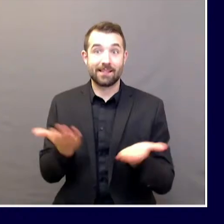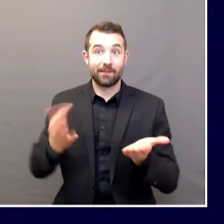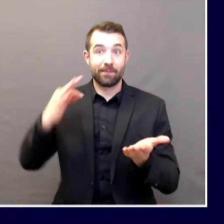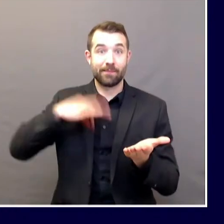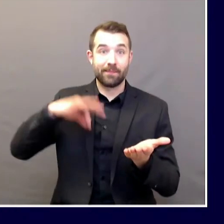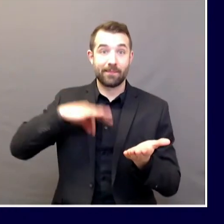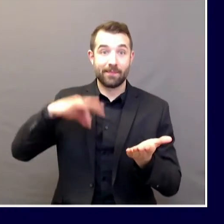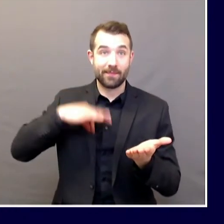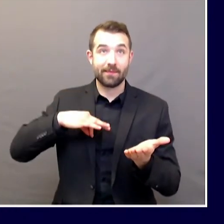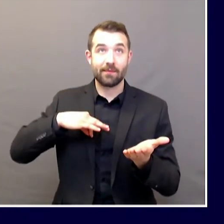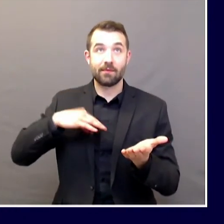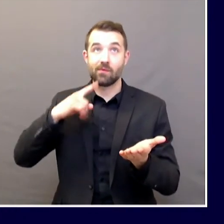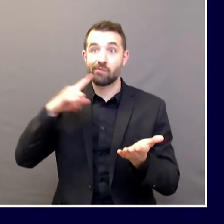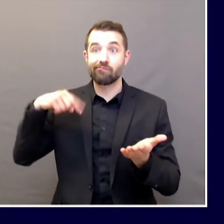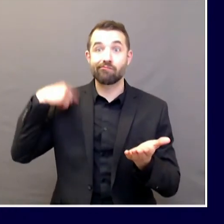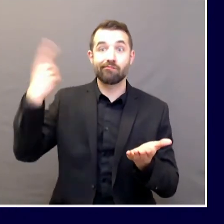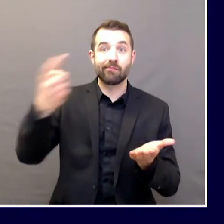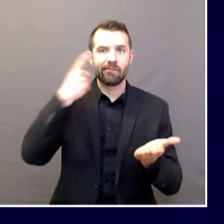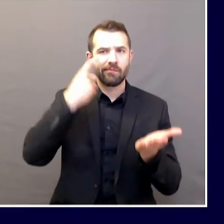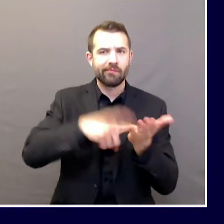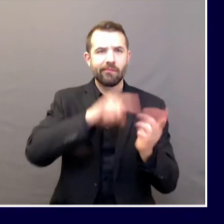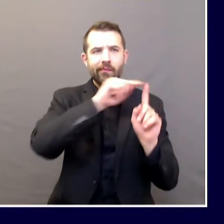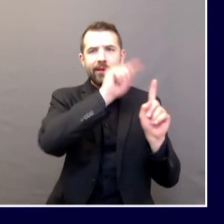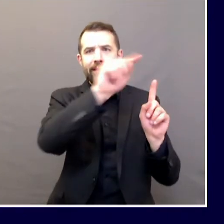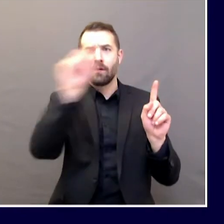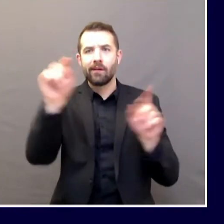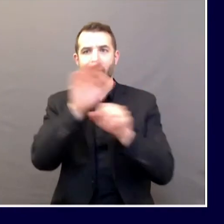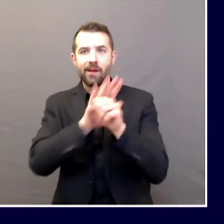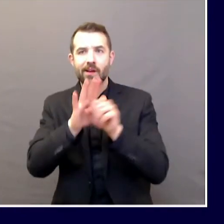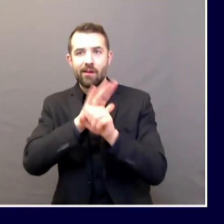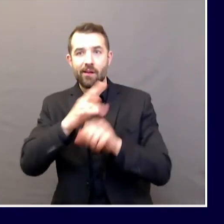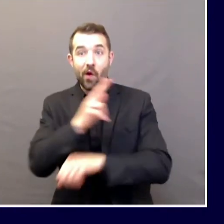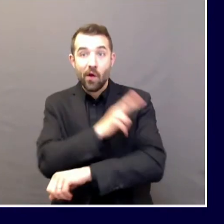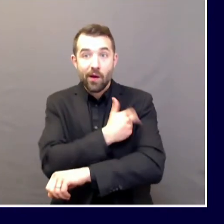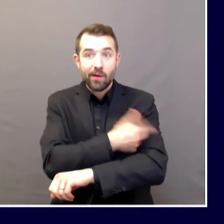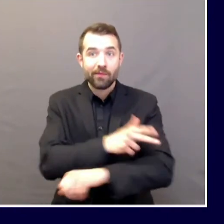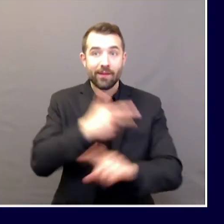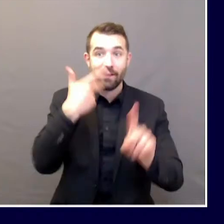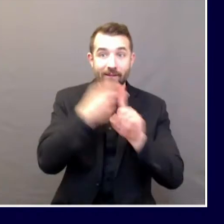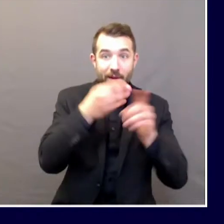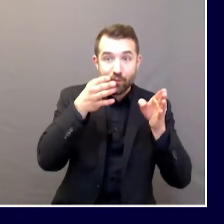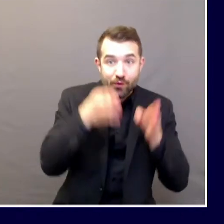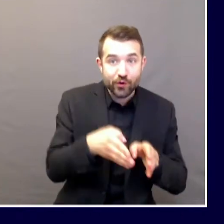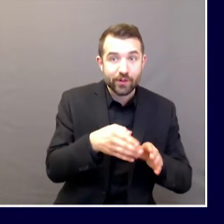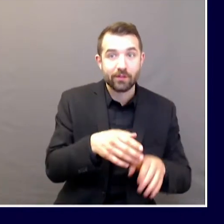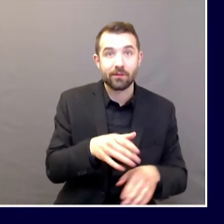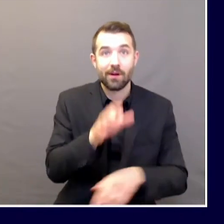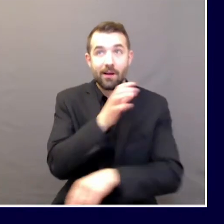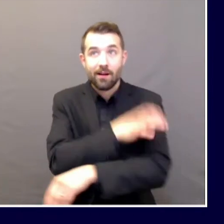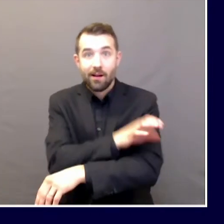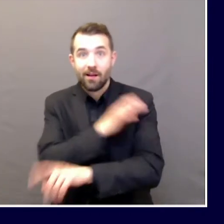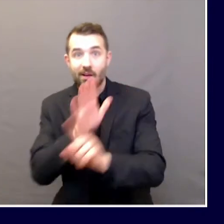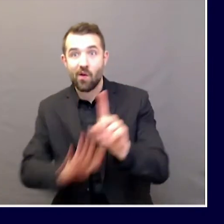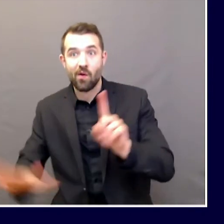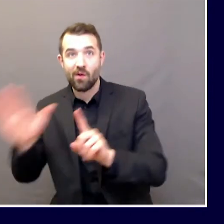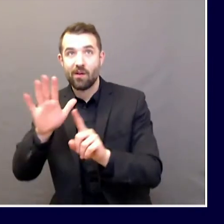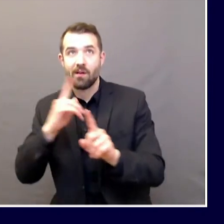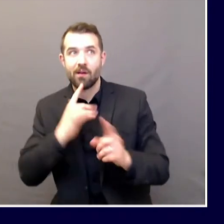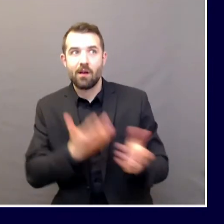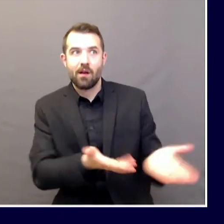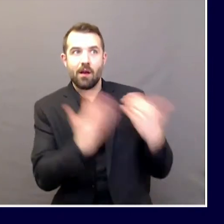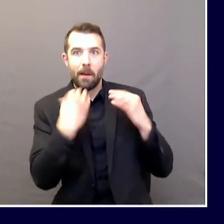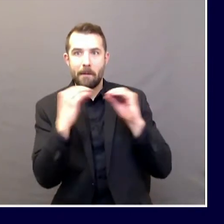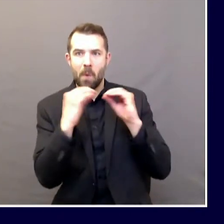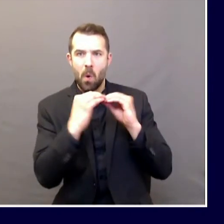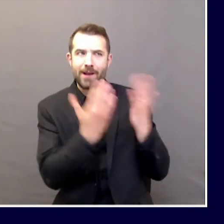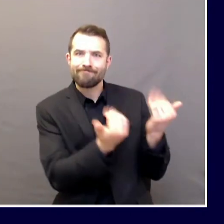the opportunity to speak with hospitals, vaccinators, vaccine sites across the state. And I've asked them, okay, here's